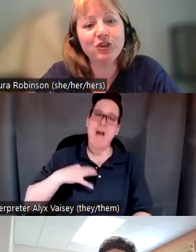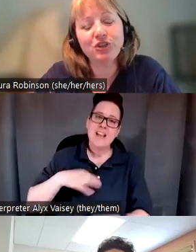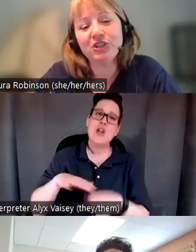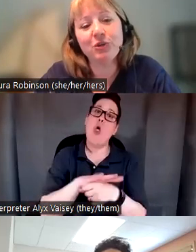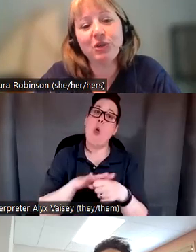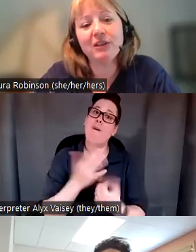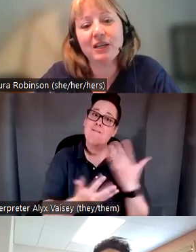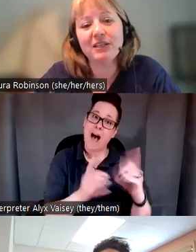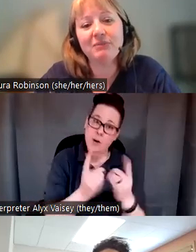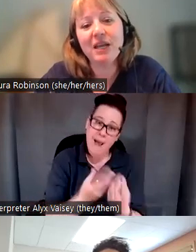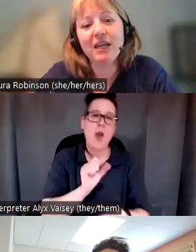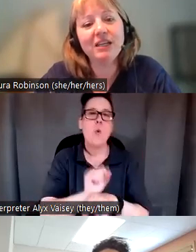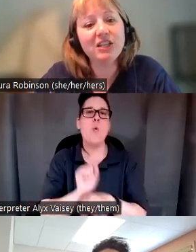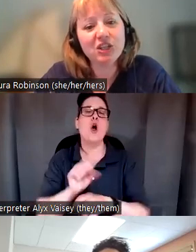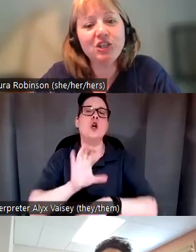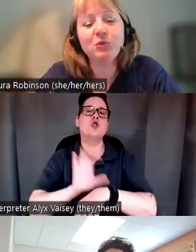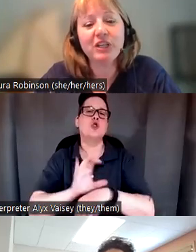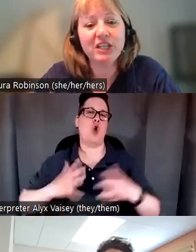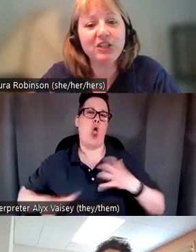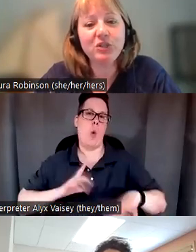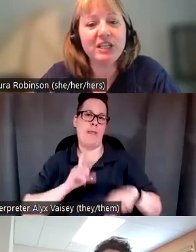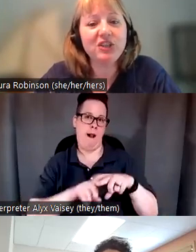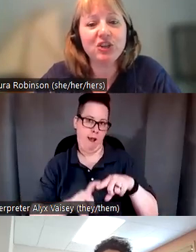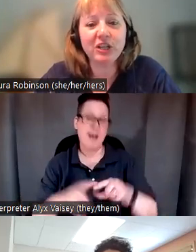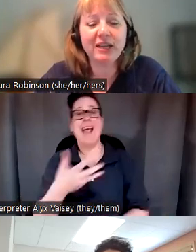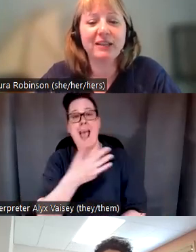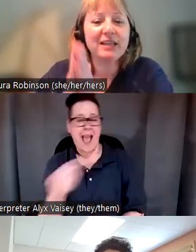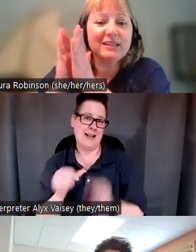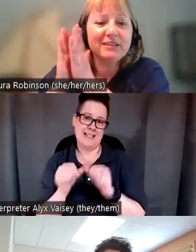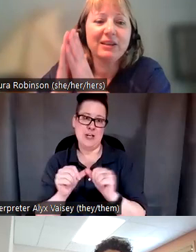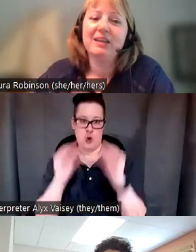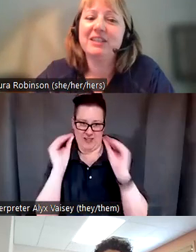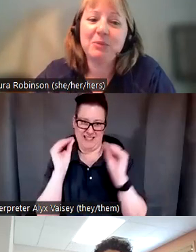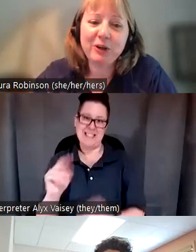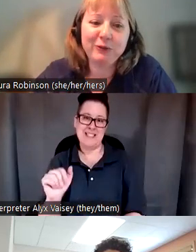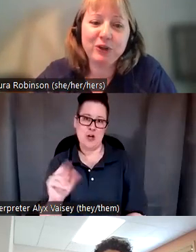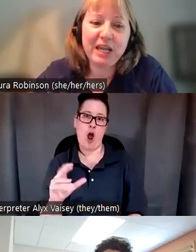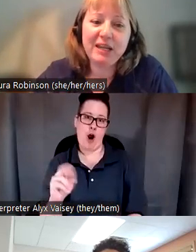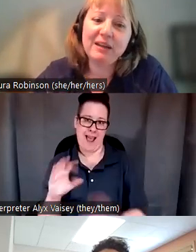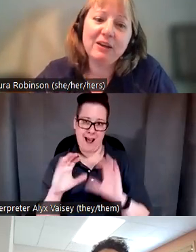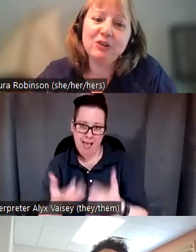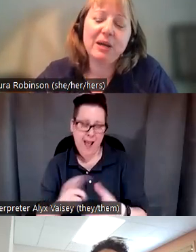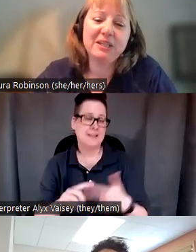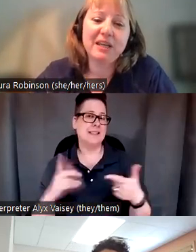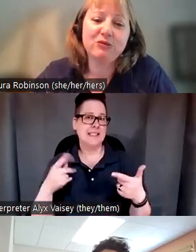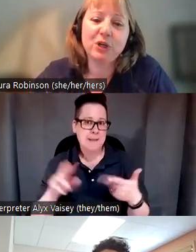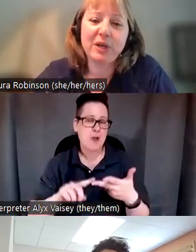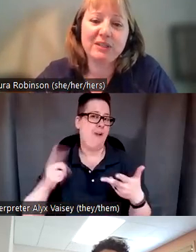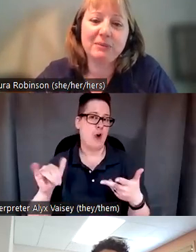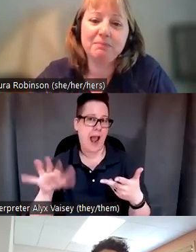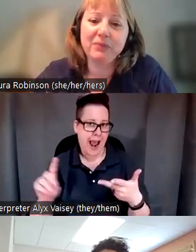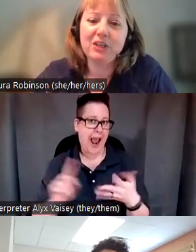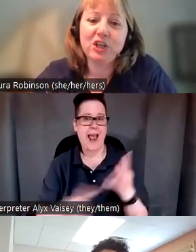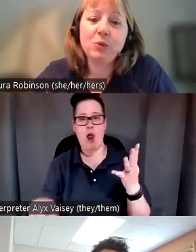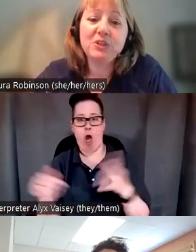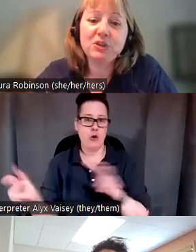working in her church's clothing closet. In addition, she will continue to teach Narcan classes, CPR and first aid, and other topics as